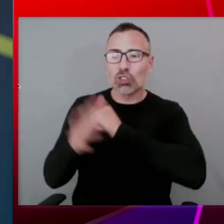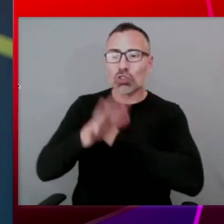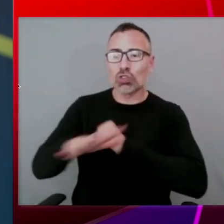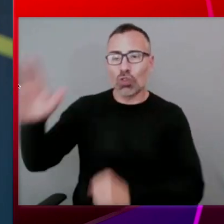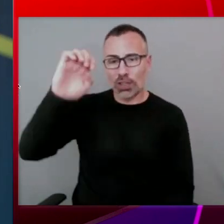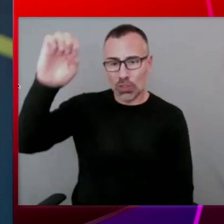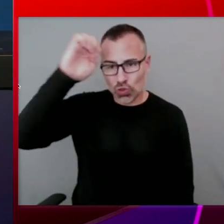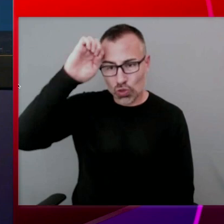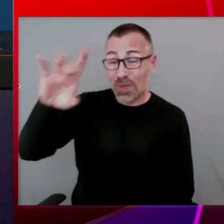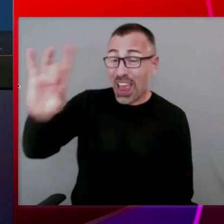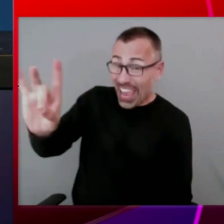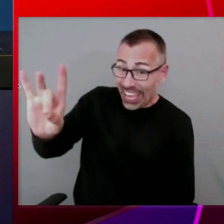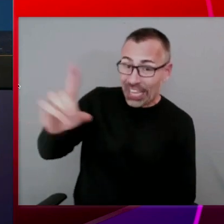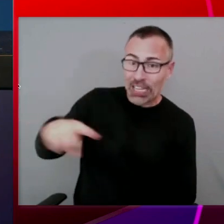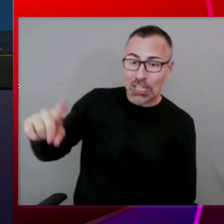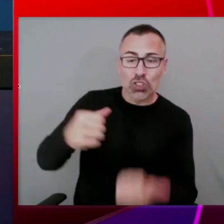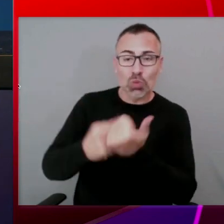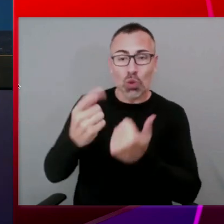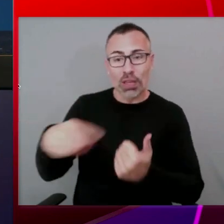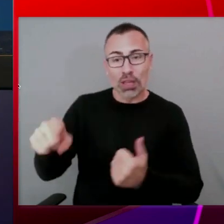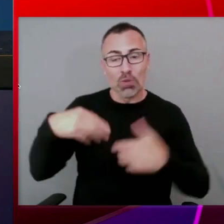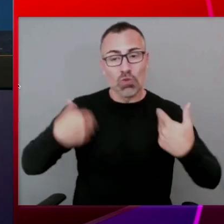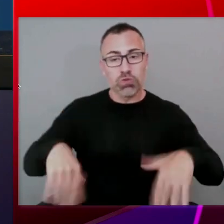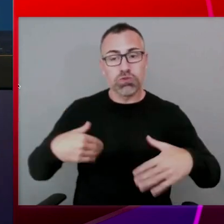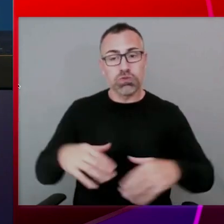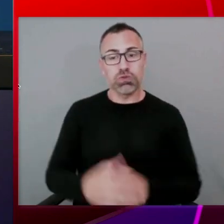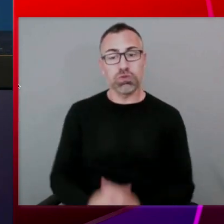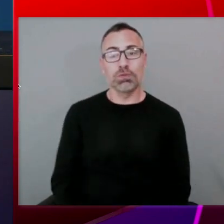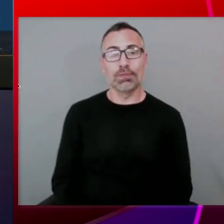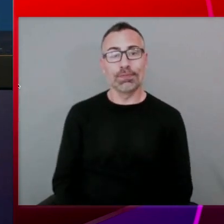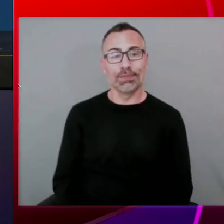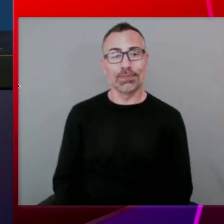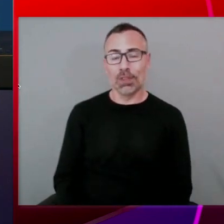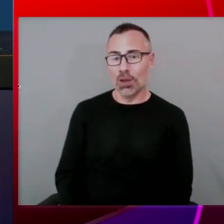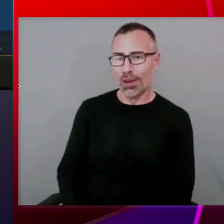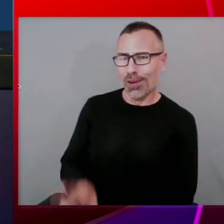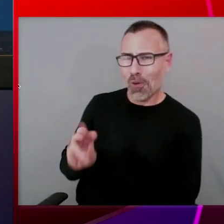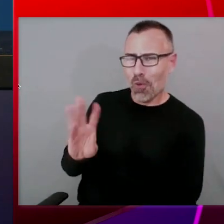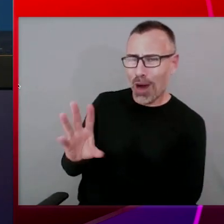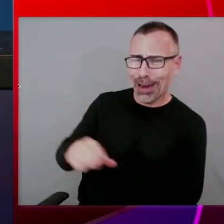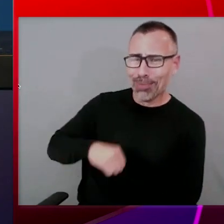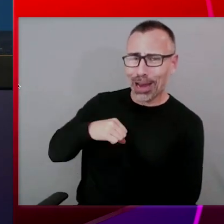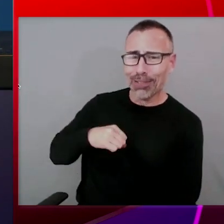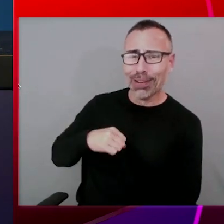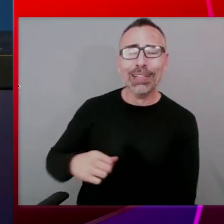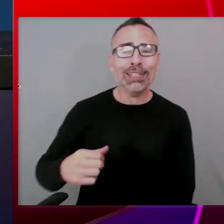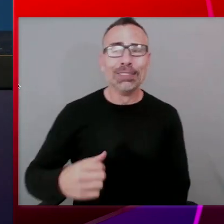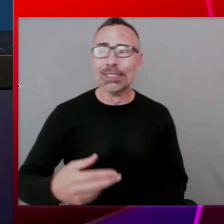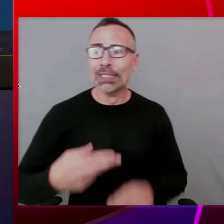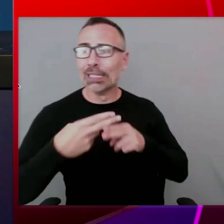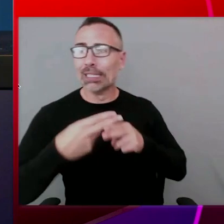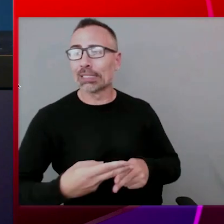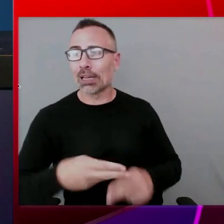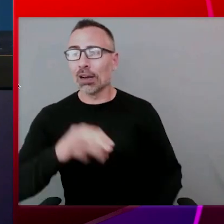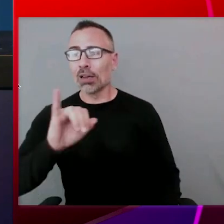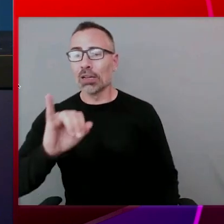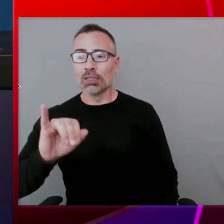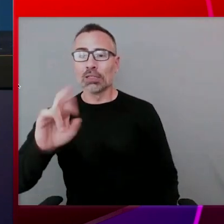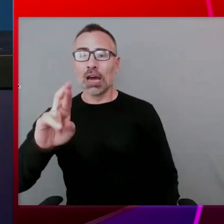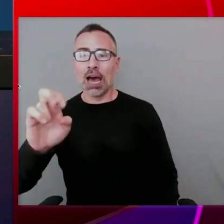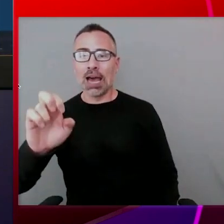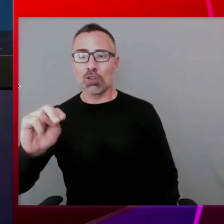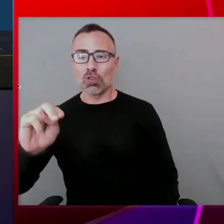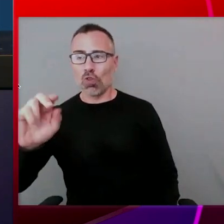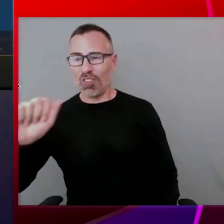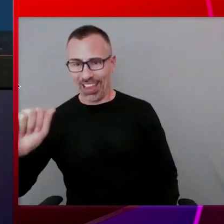aid that they needed. Yeah. Incredible. It's incredible. called IRENA, which I think if you can tell them a little bit about the